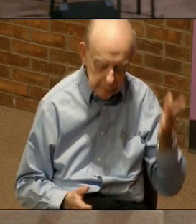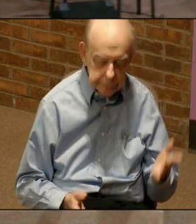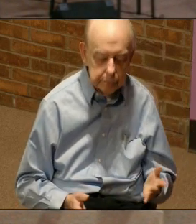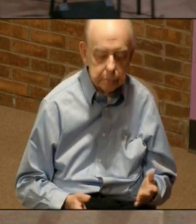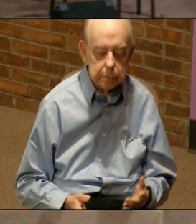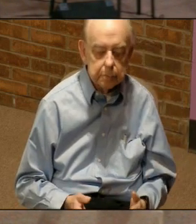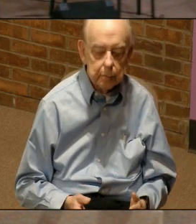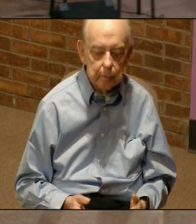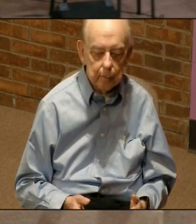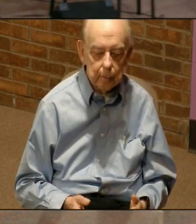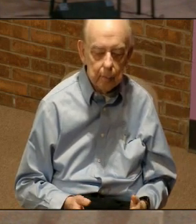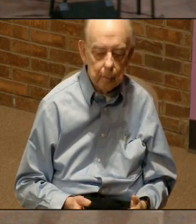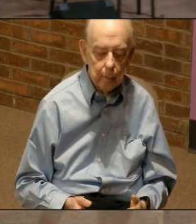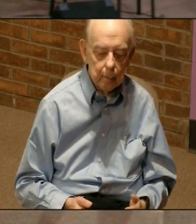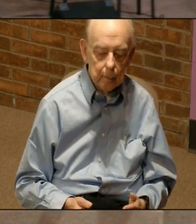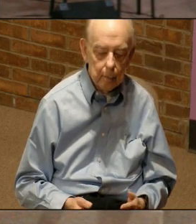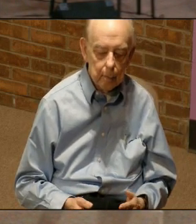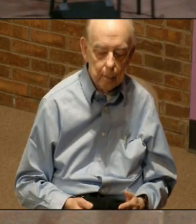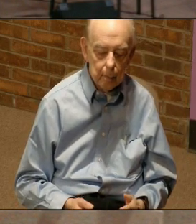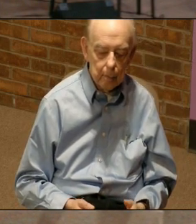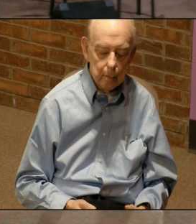Daniel